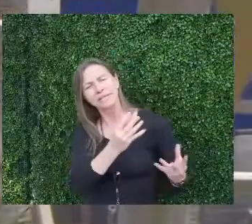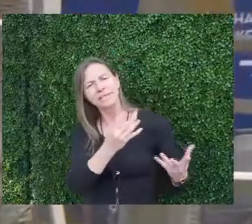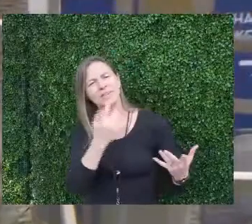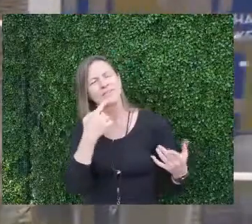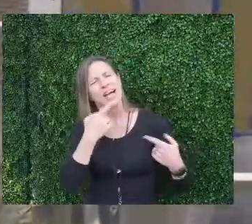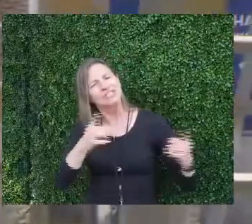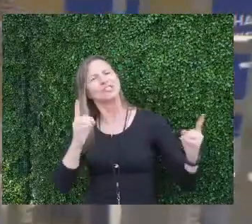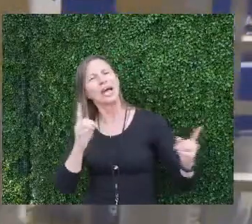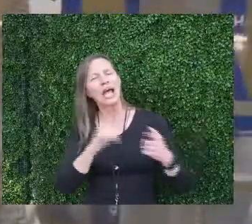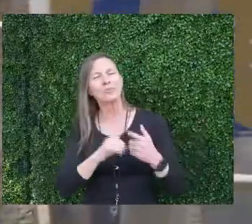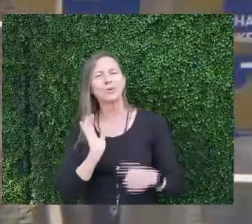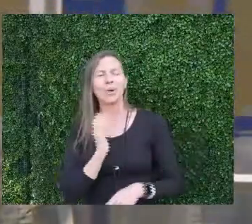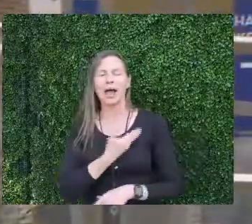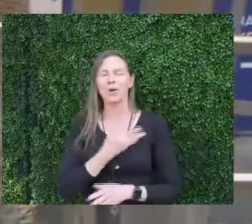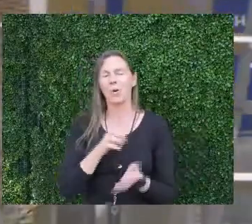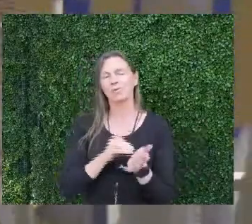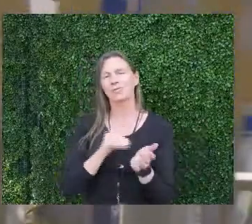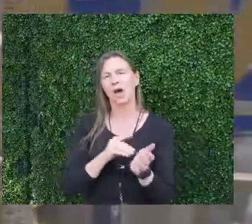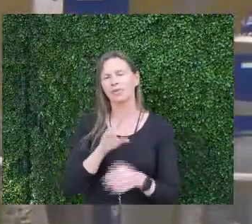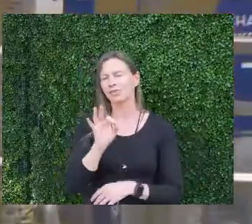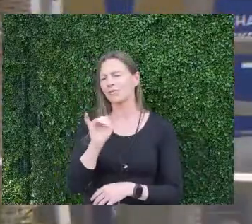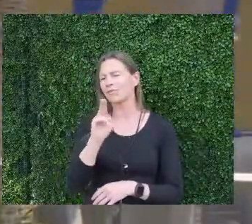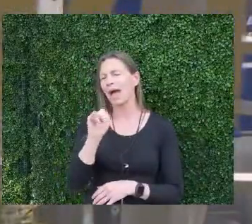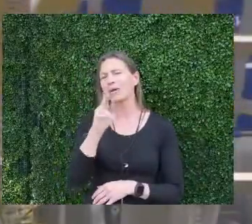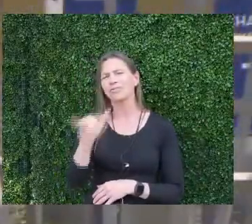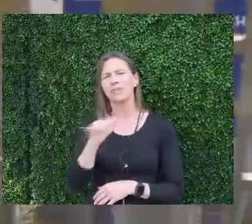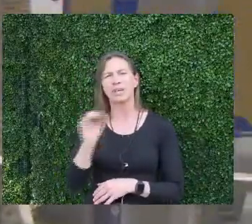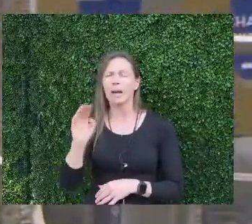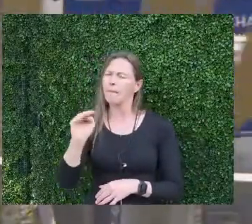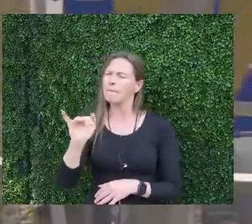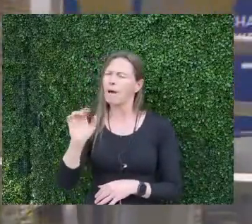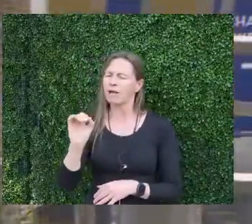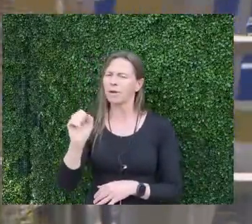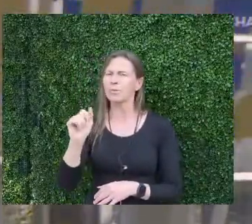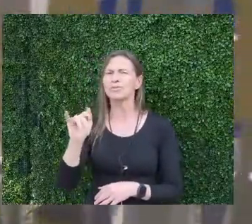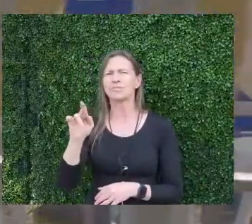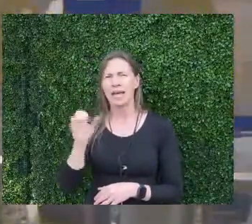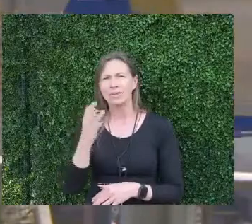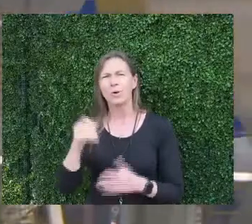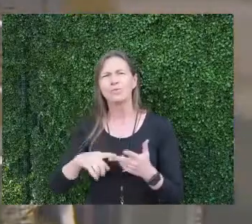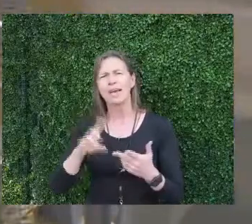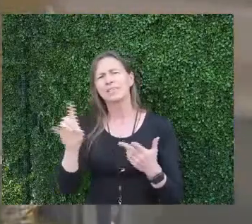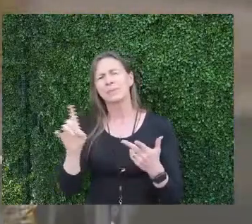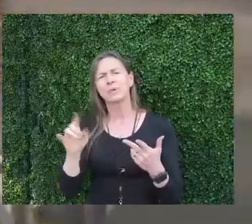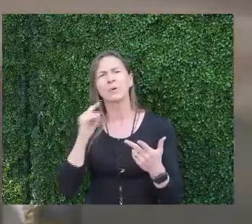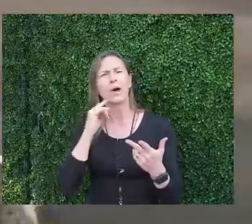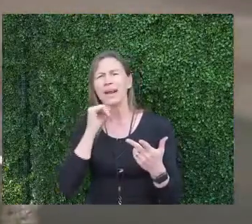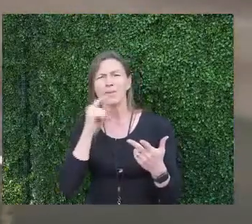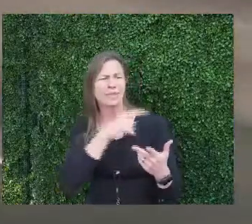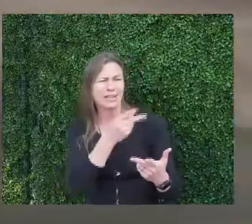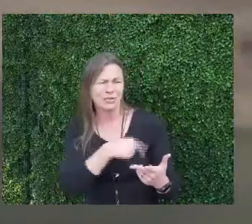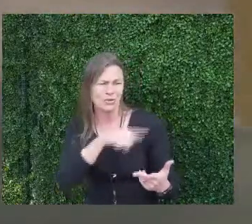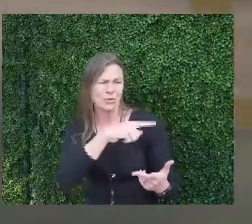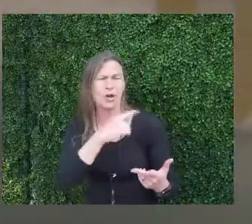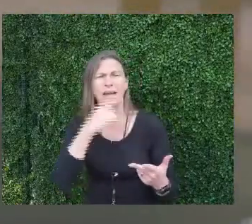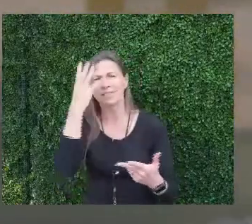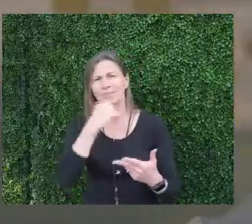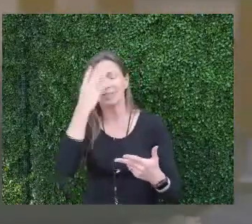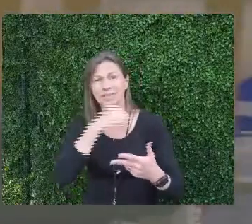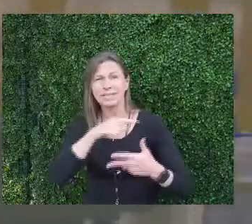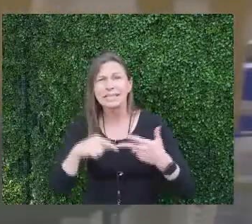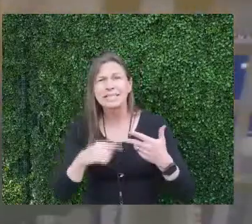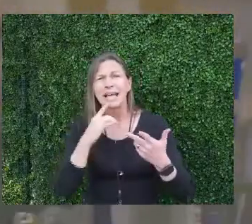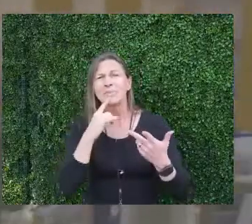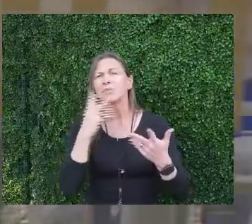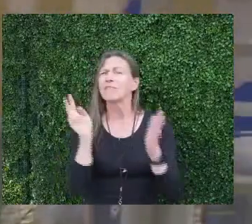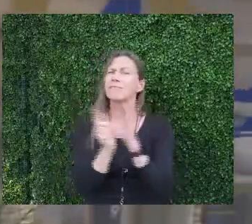Dr. Fauci, to Mono Santos and Dabu. I don't think you guys have slept, and I think we violated every labor law under the sun with you guys, working as hard